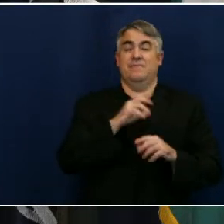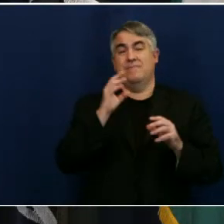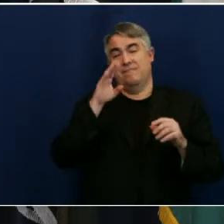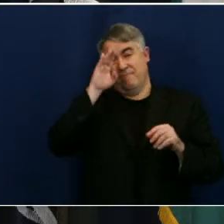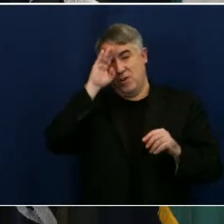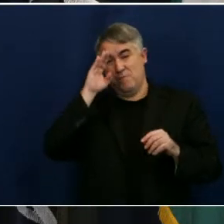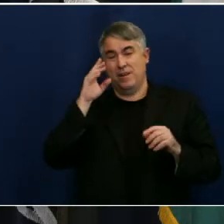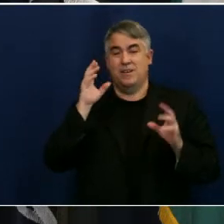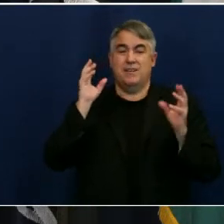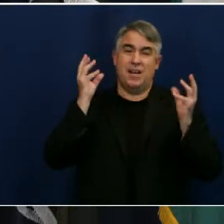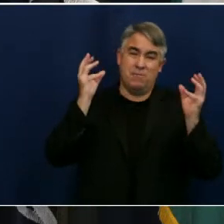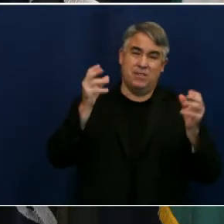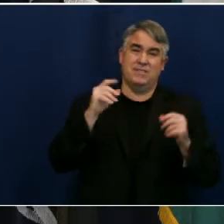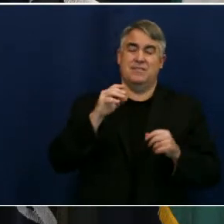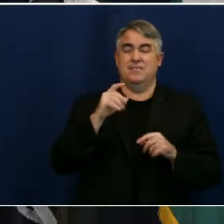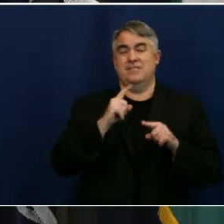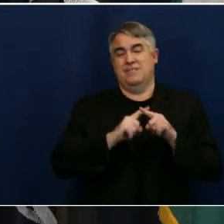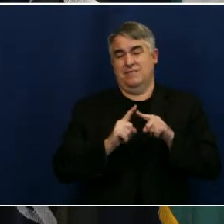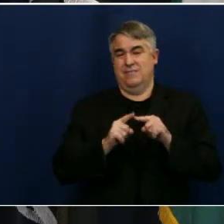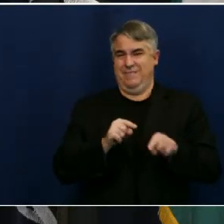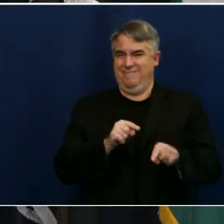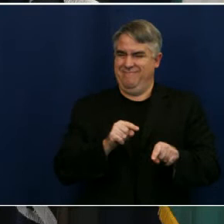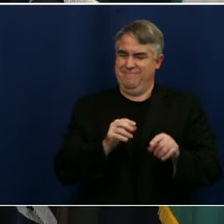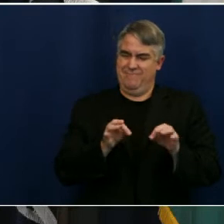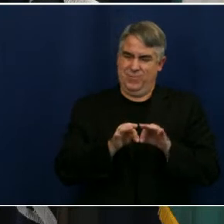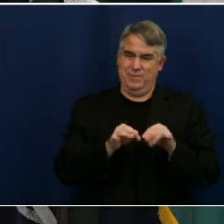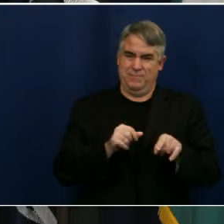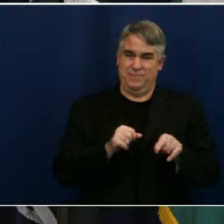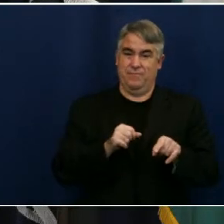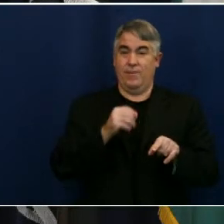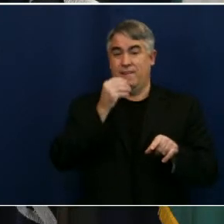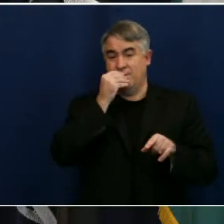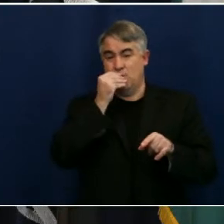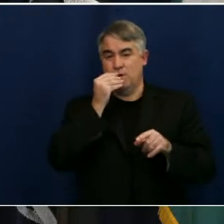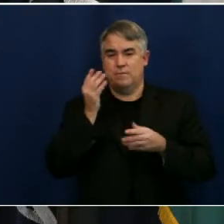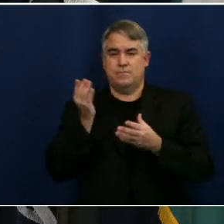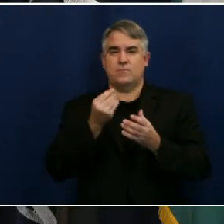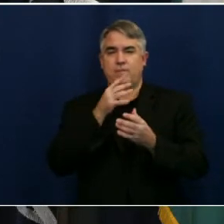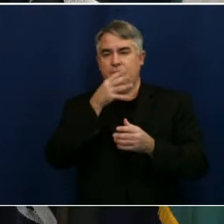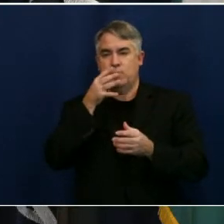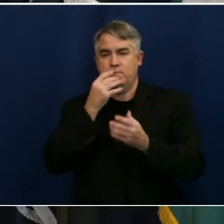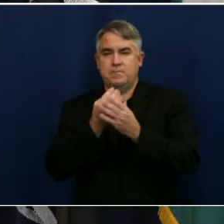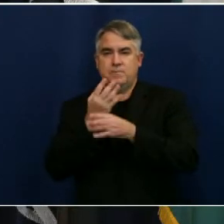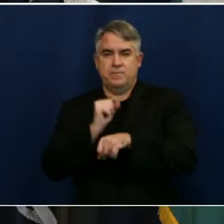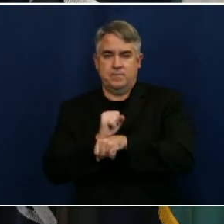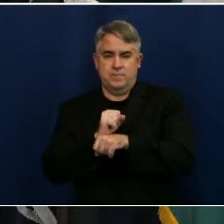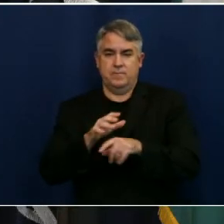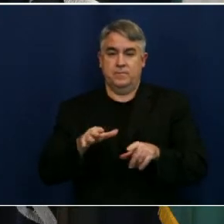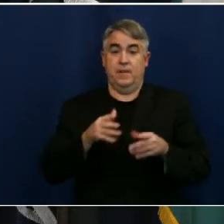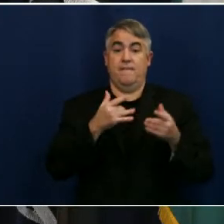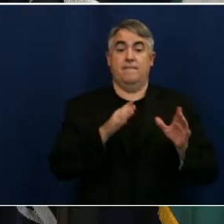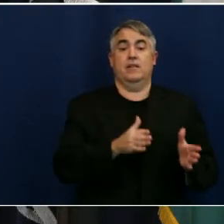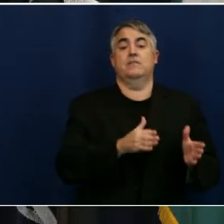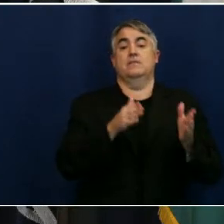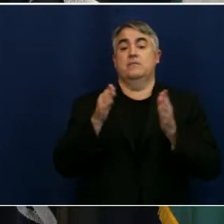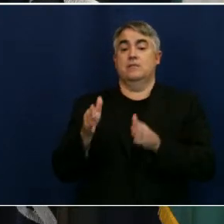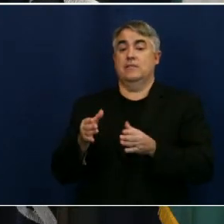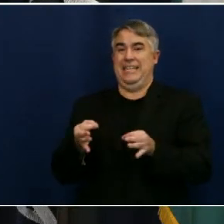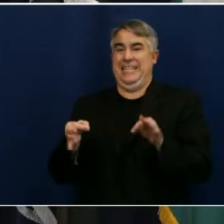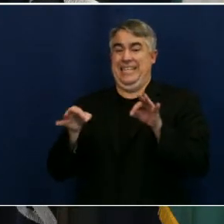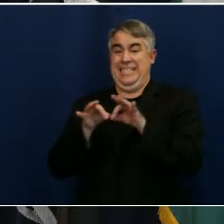And then after that, the original plan was to work through another tier of essential workers, people who have to go to